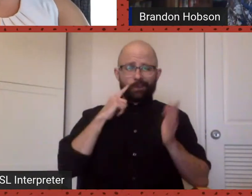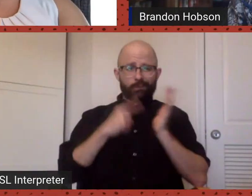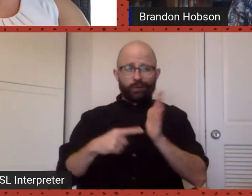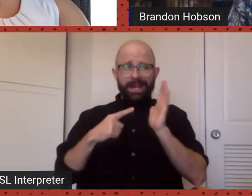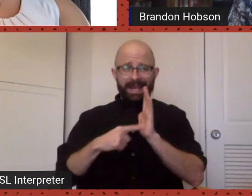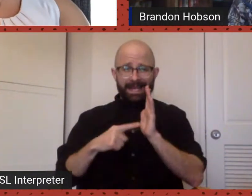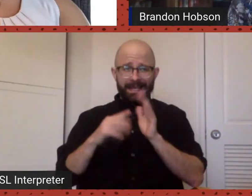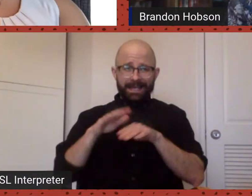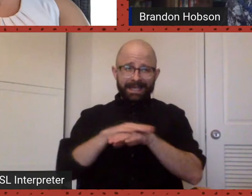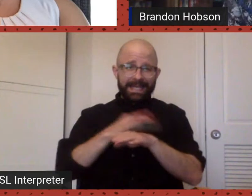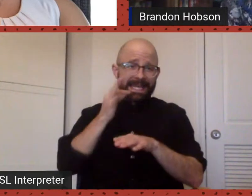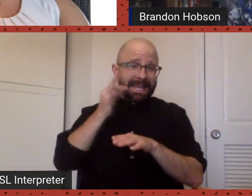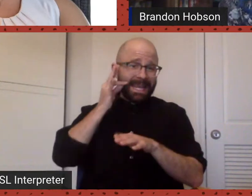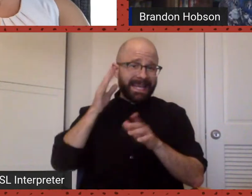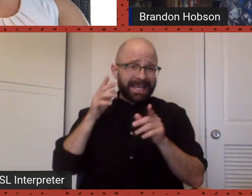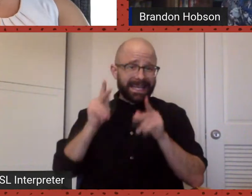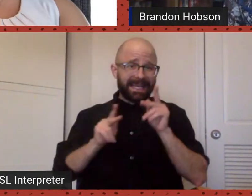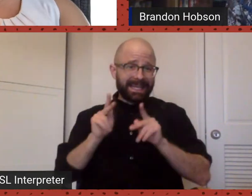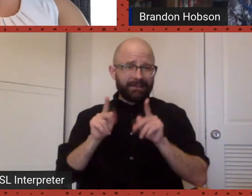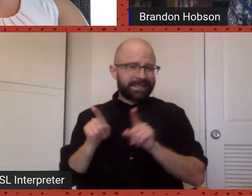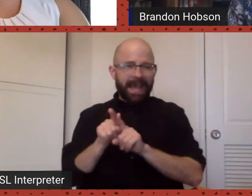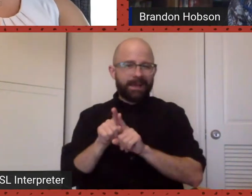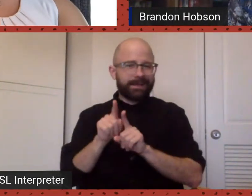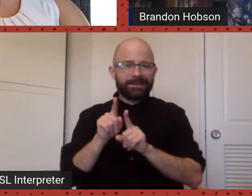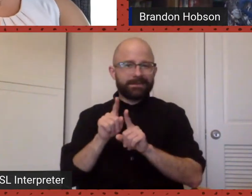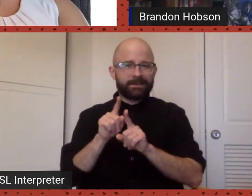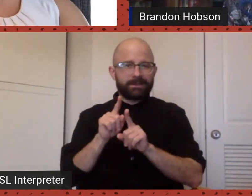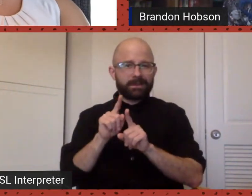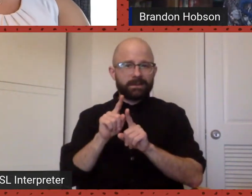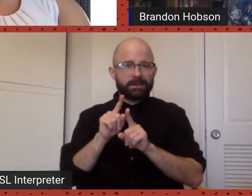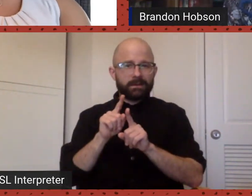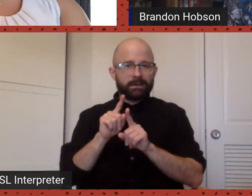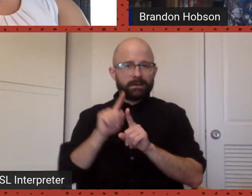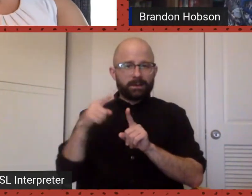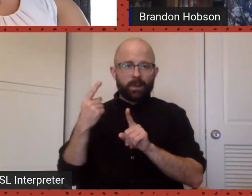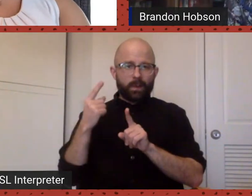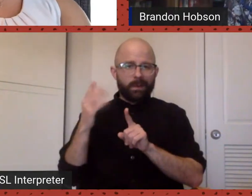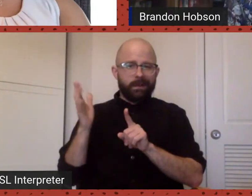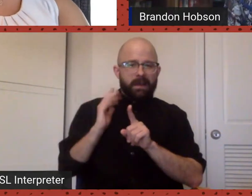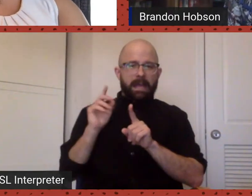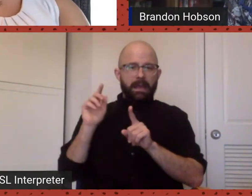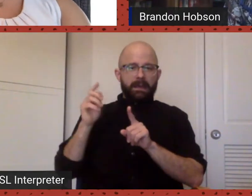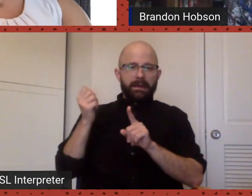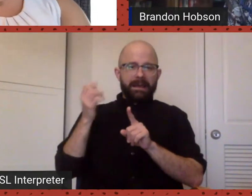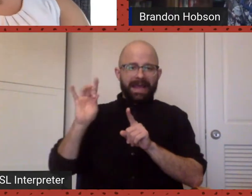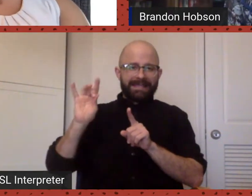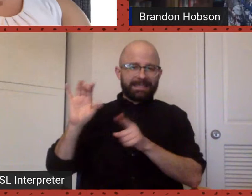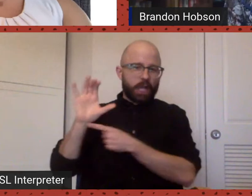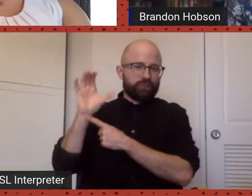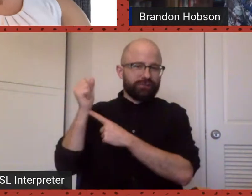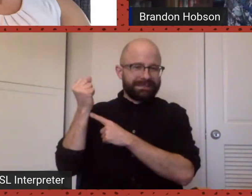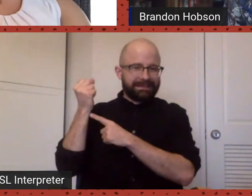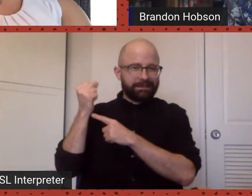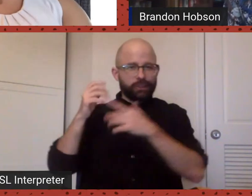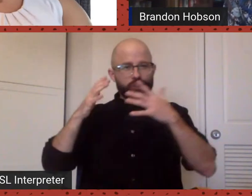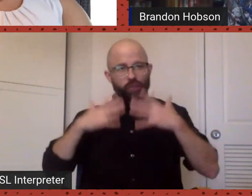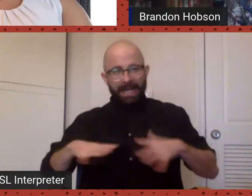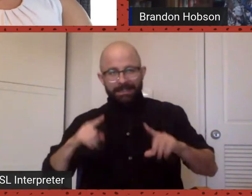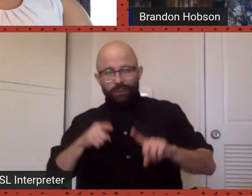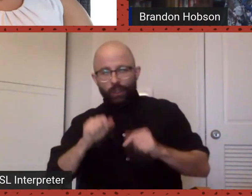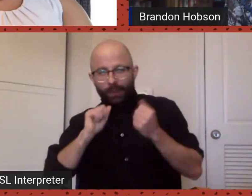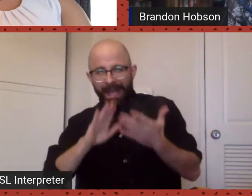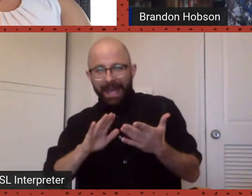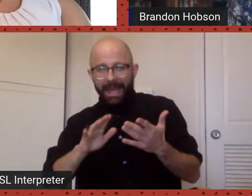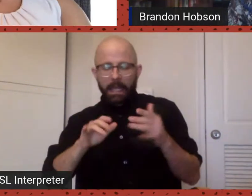as only 1800s, right, dressed a certain way and all having the